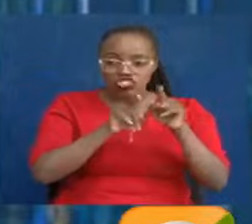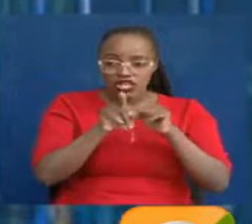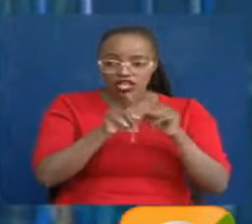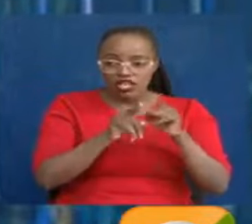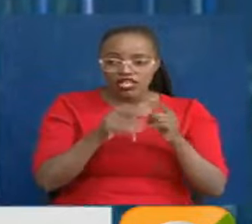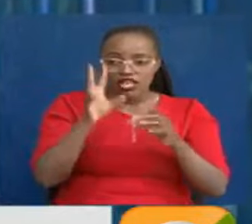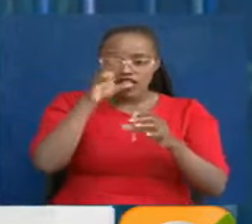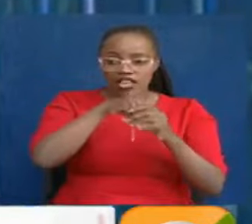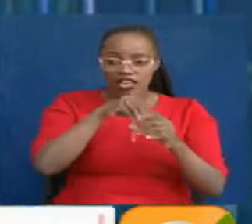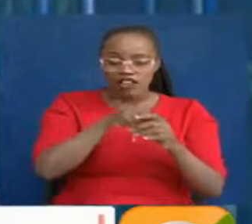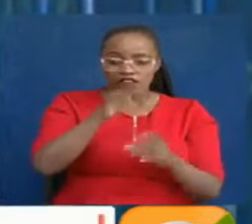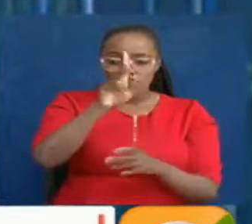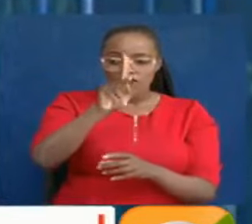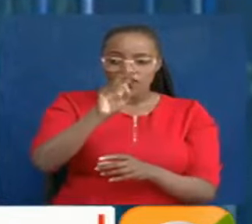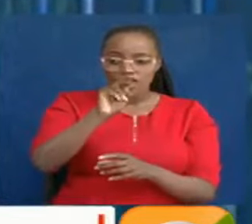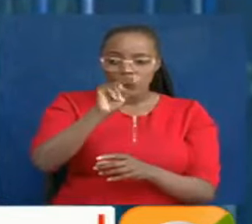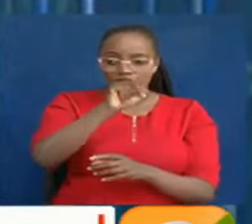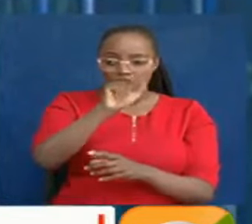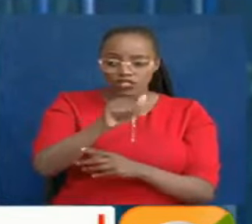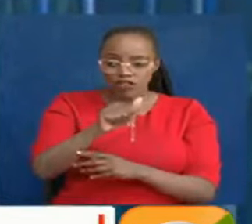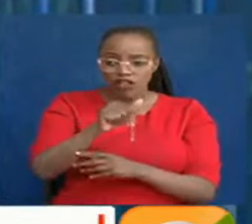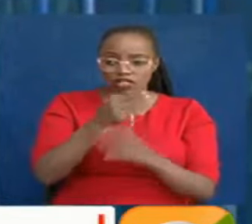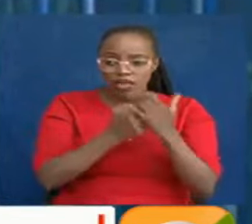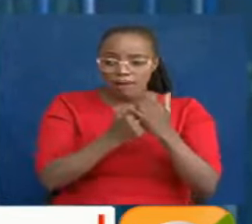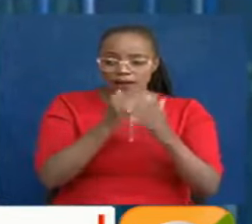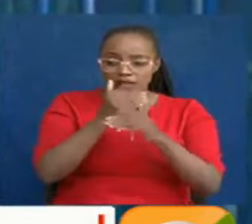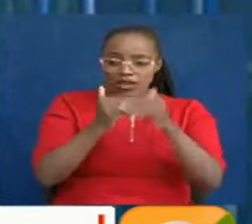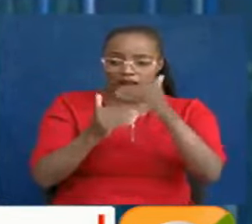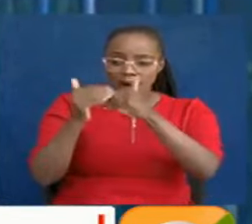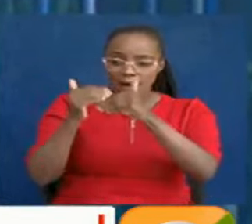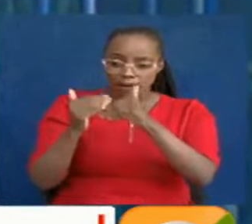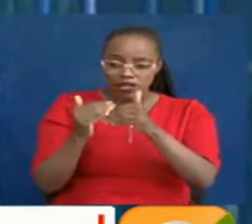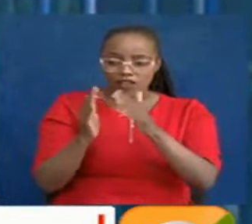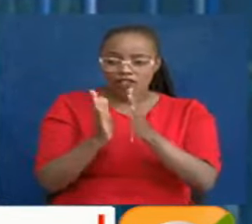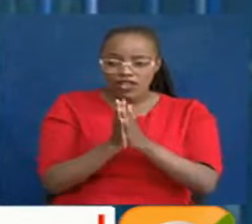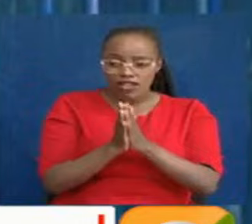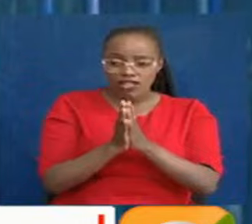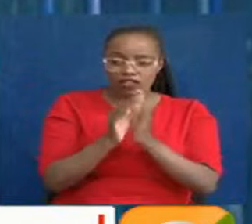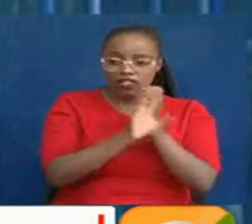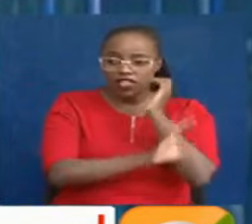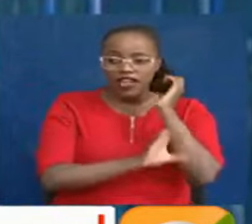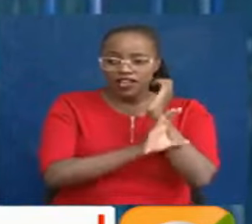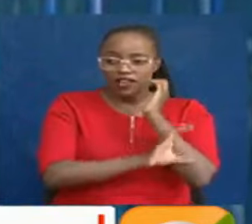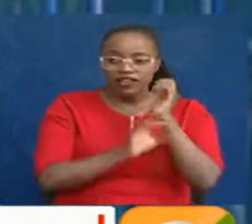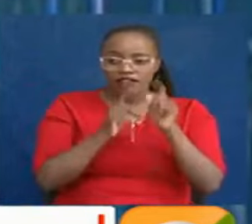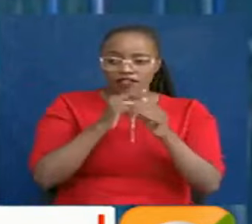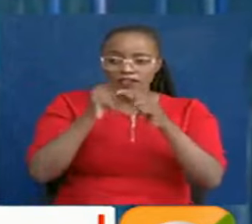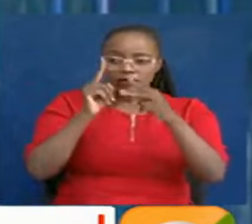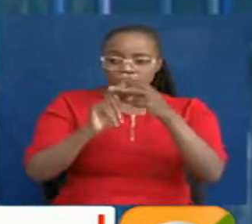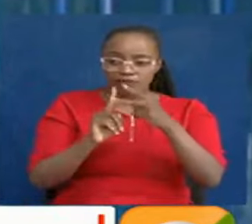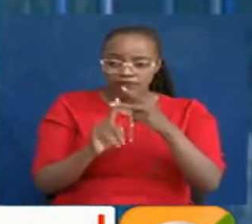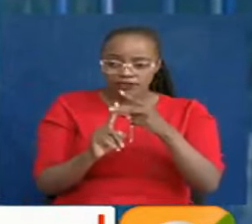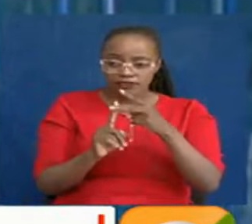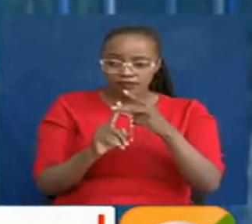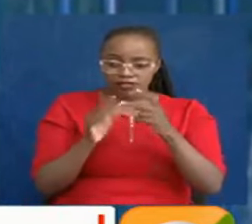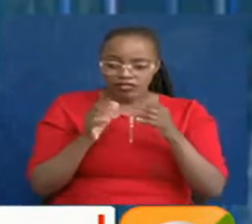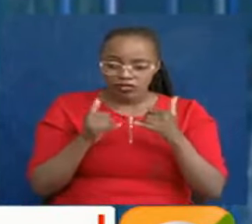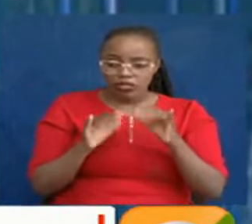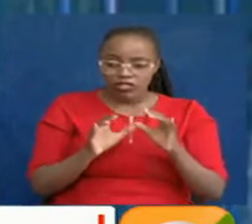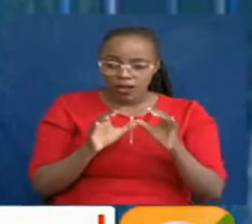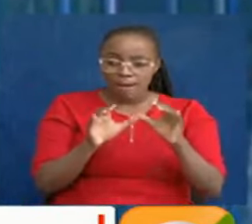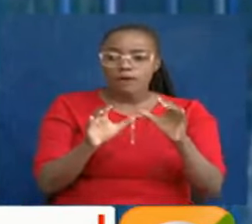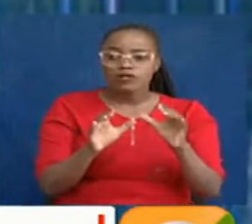think what Konsa is doing is right path in terms of attracting the tech investment into the country. And secondly, is in terms of pushing for the